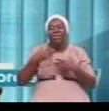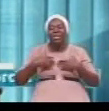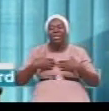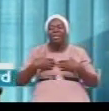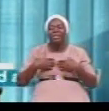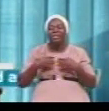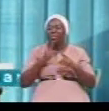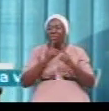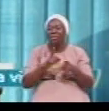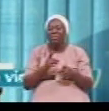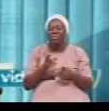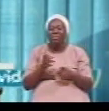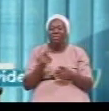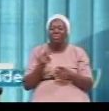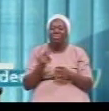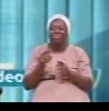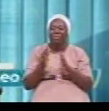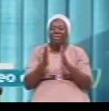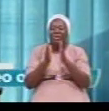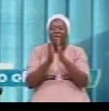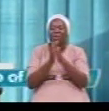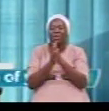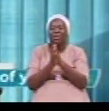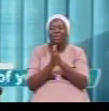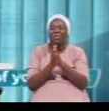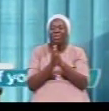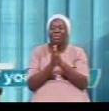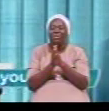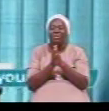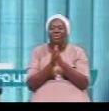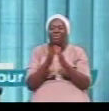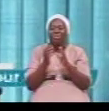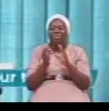for answering our prayers,